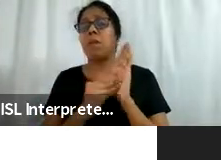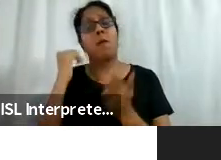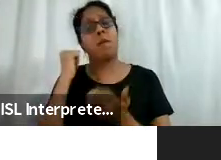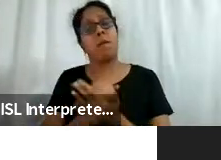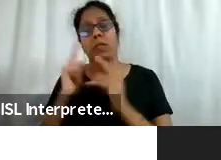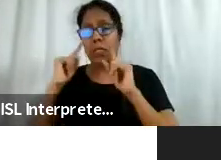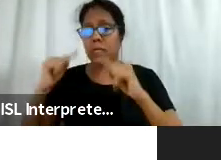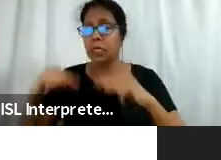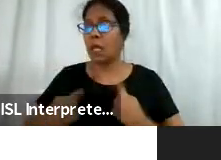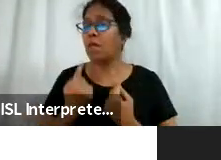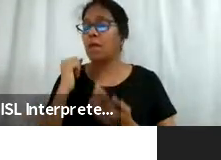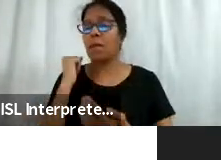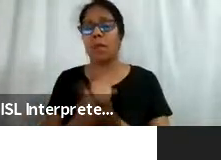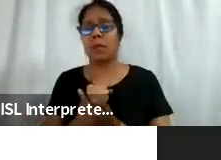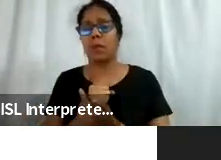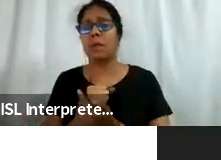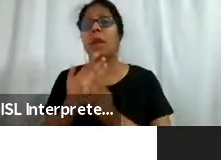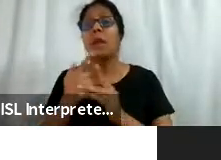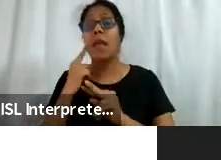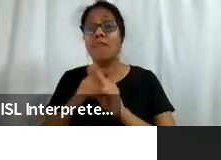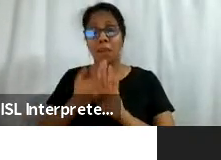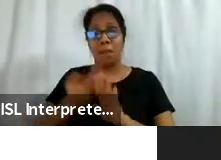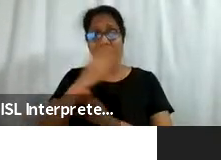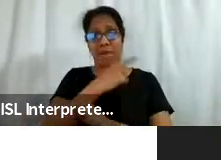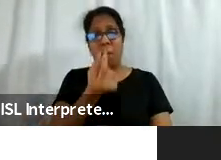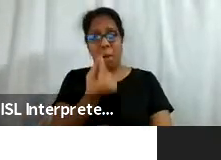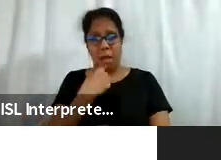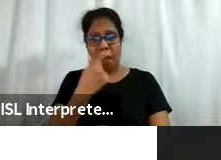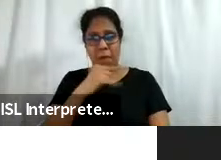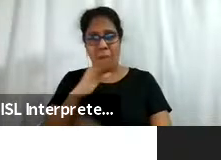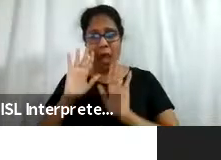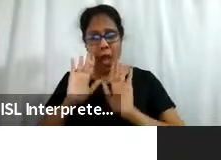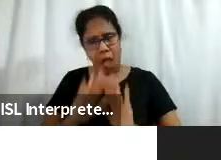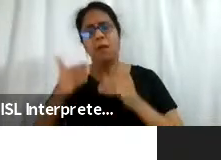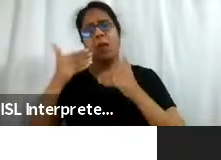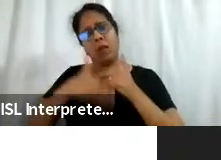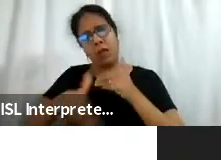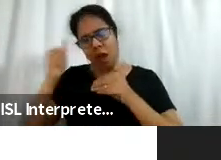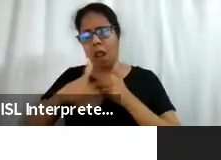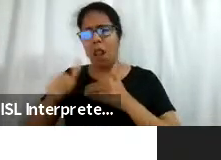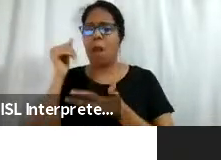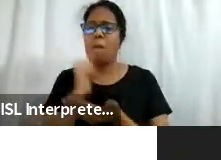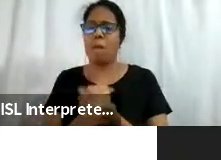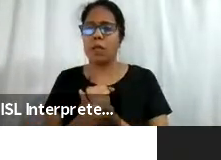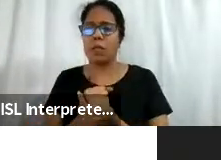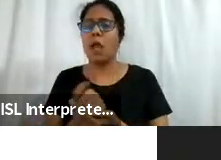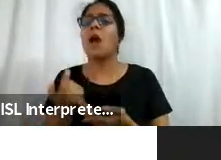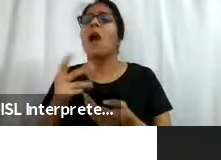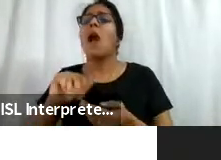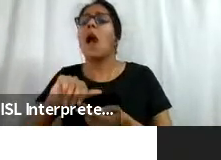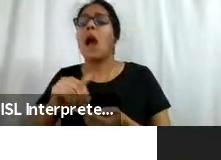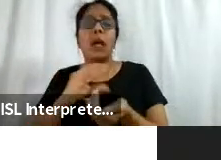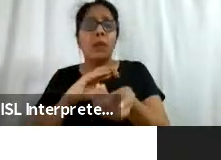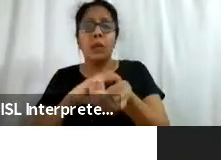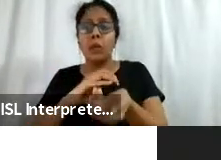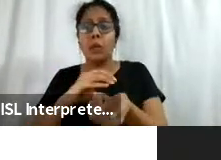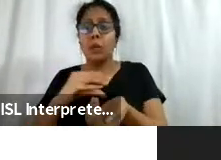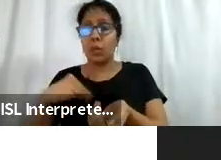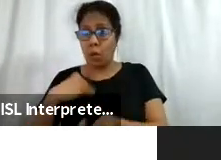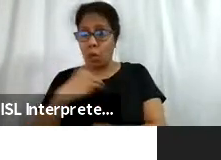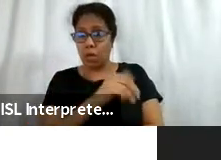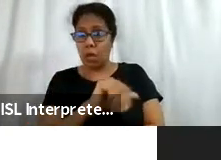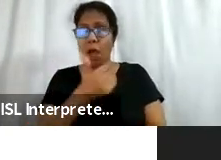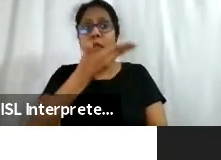any medication beforehand, please continue your medication. If anything else is advised by the doctor, maybe